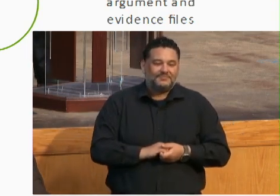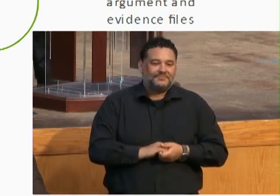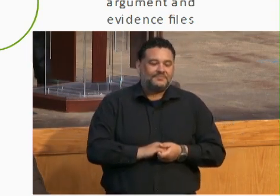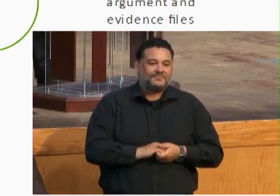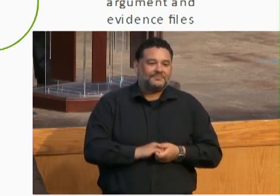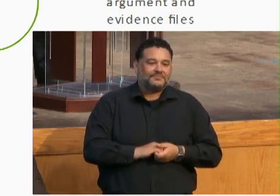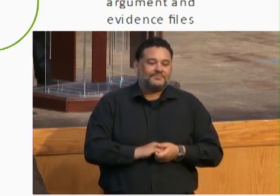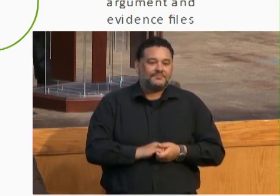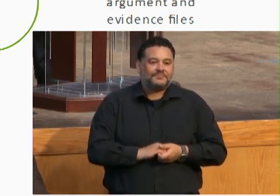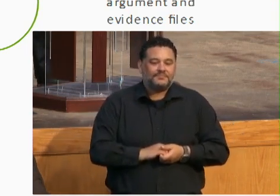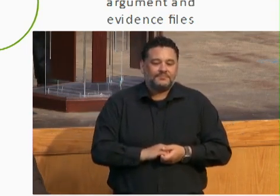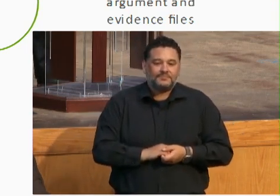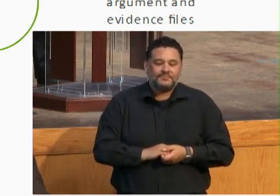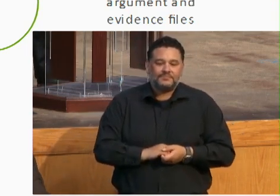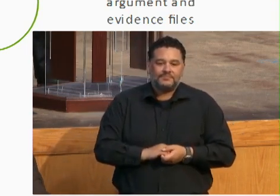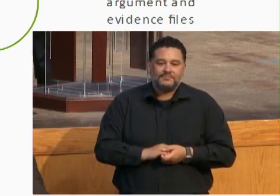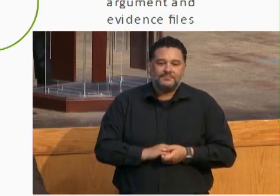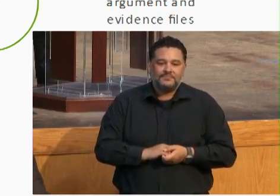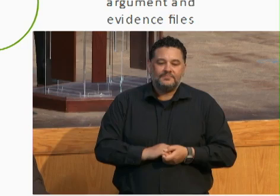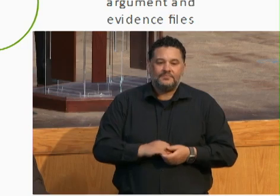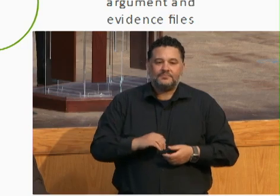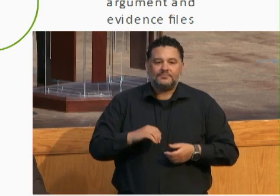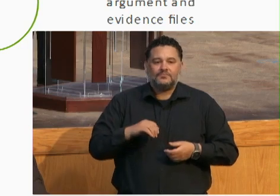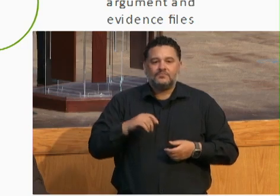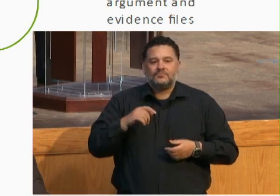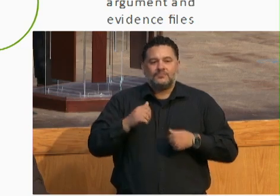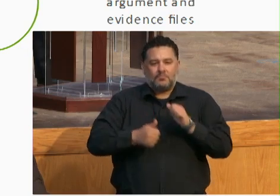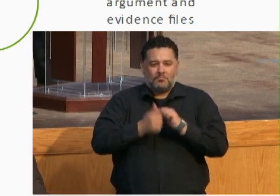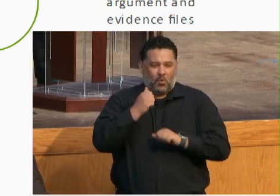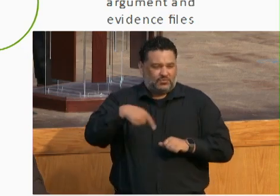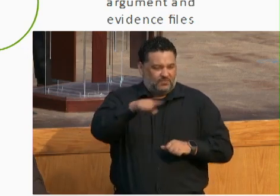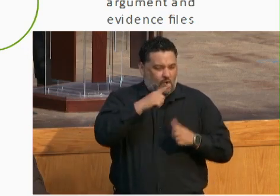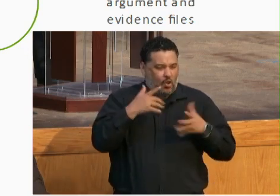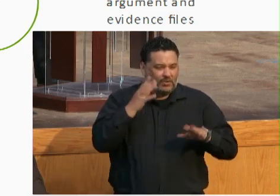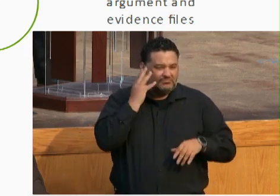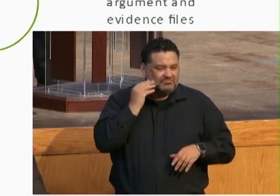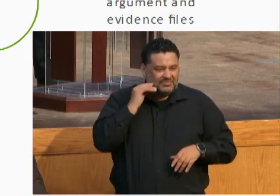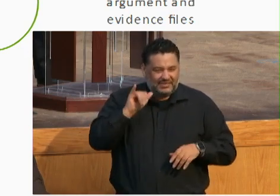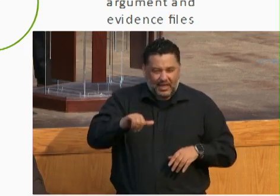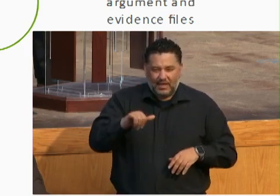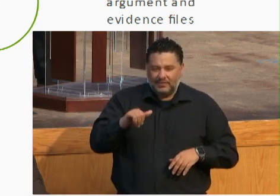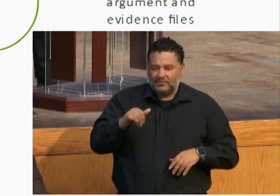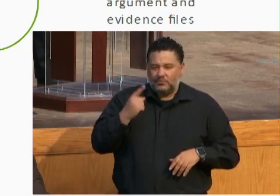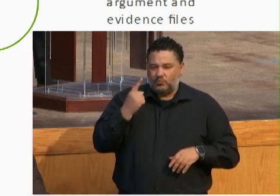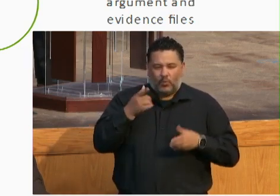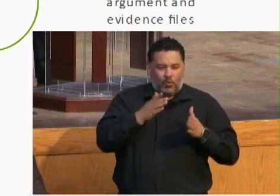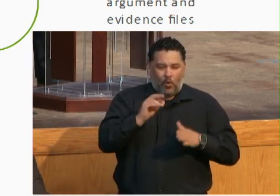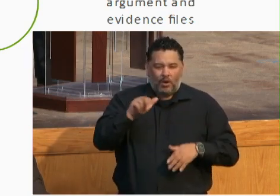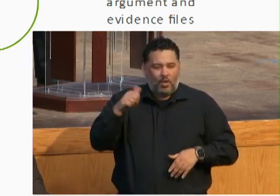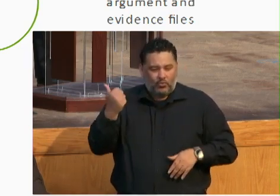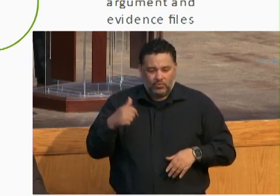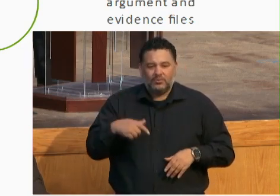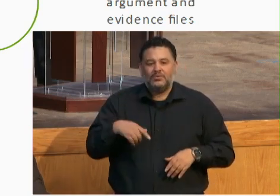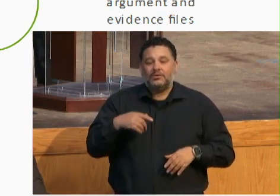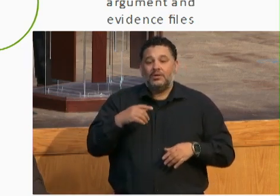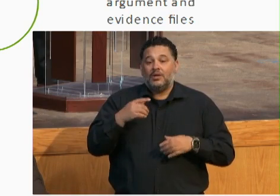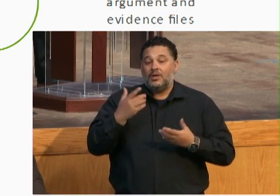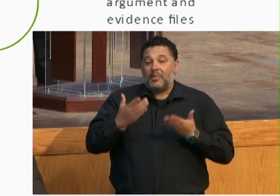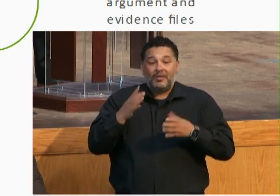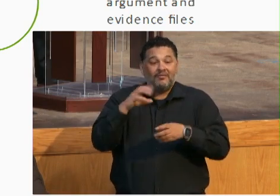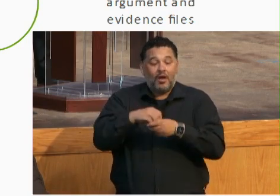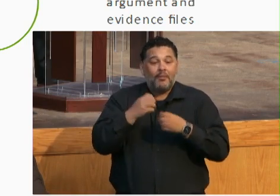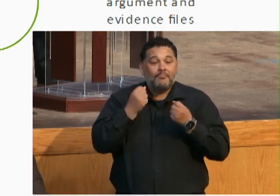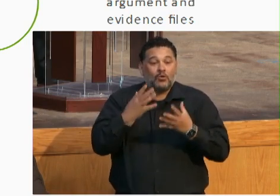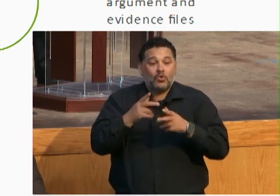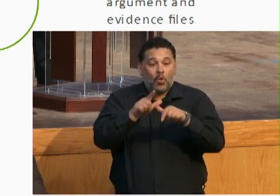And that's when most of you have been through this in one way or another with us, whether it was taking part in the multi-location visit when